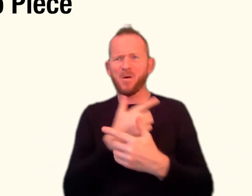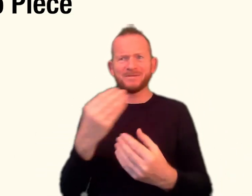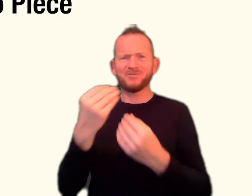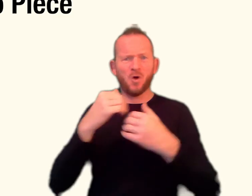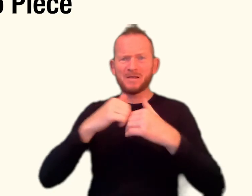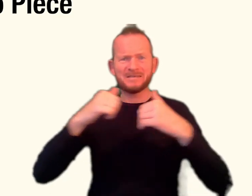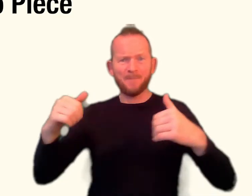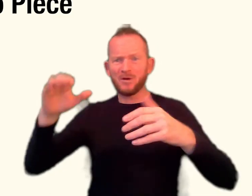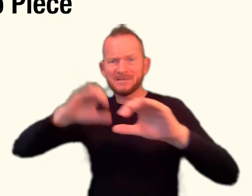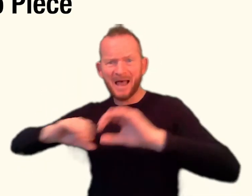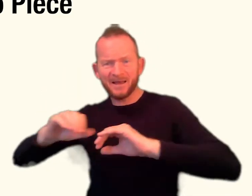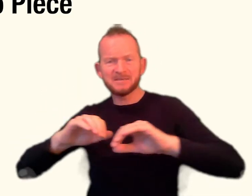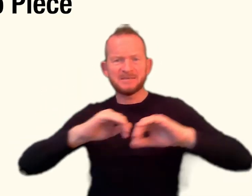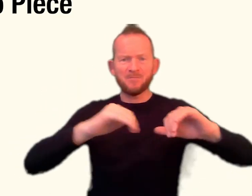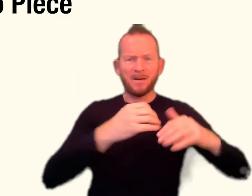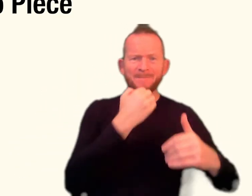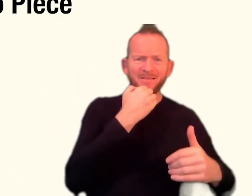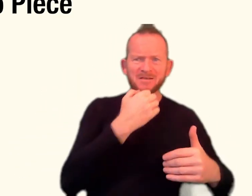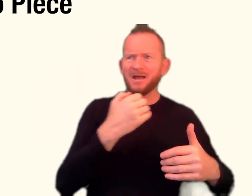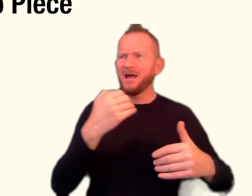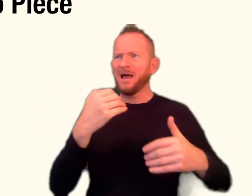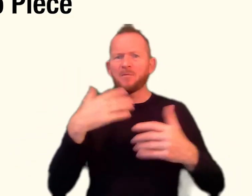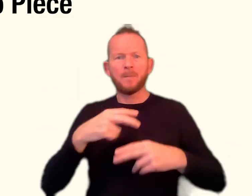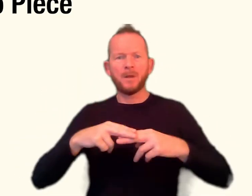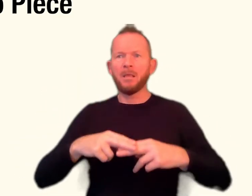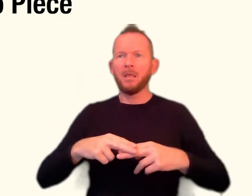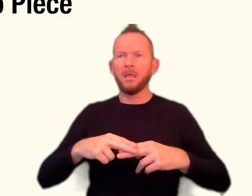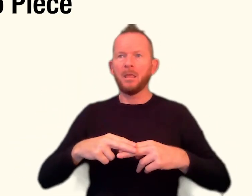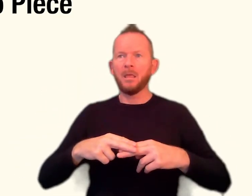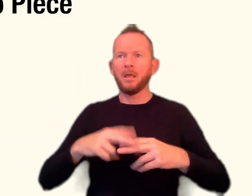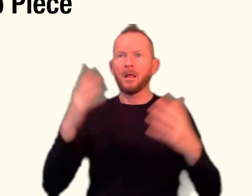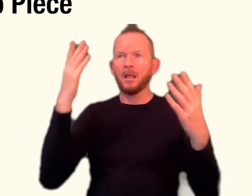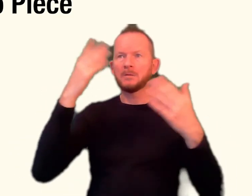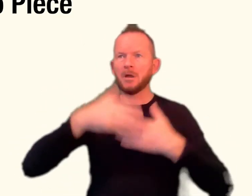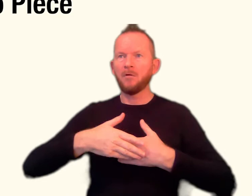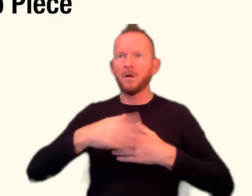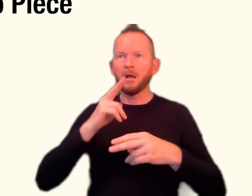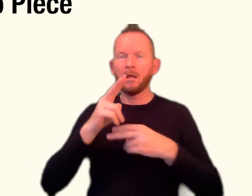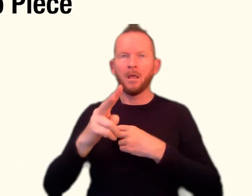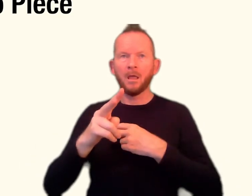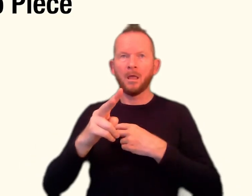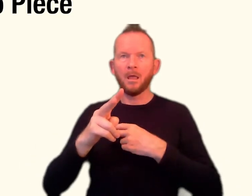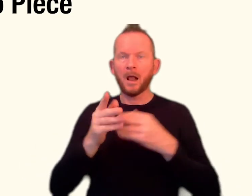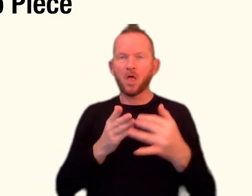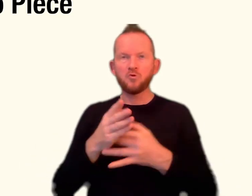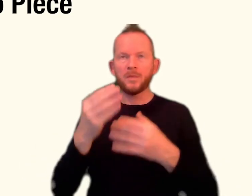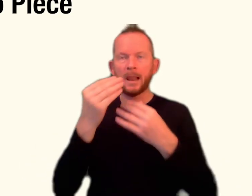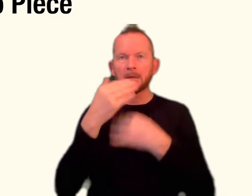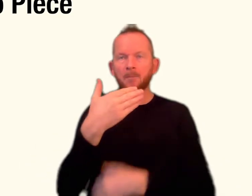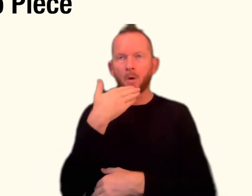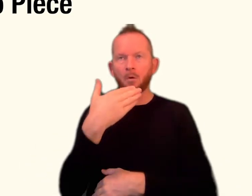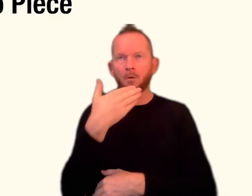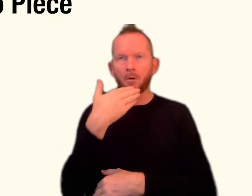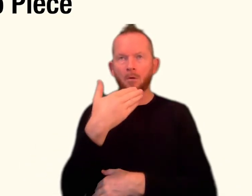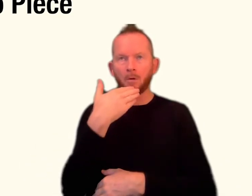taught separate science subjects. And I can just remember just sitting there, just glazing over and having to get through the lesson. It was so